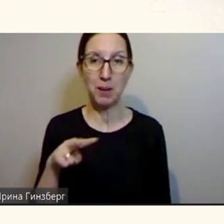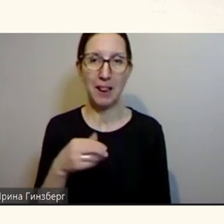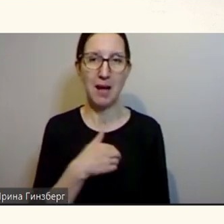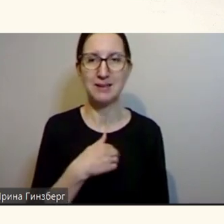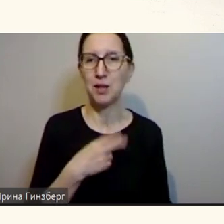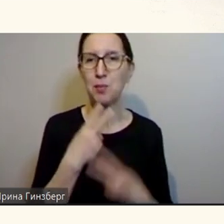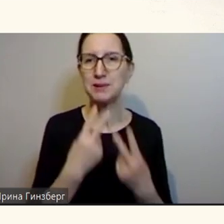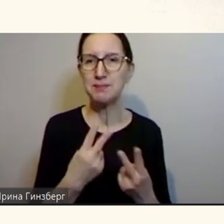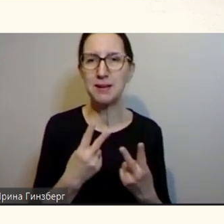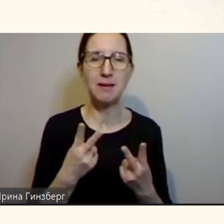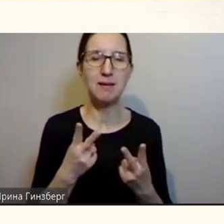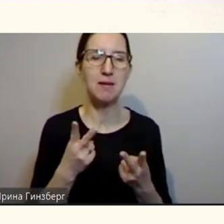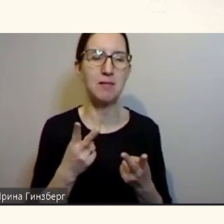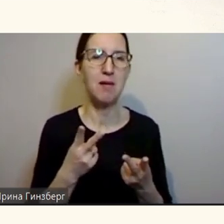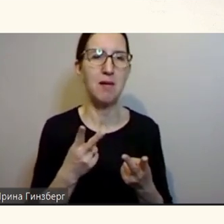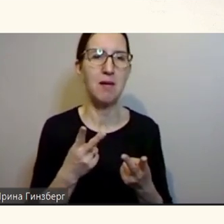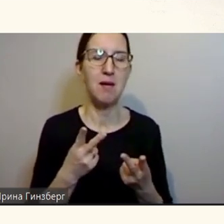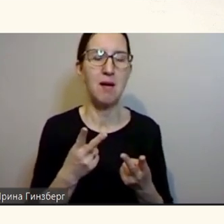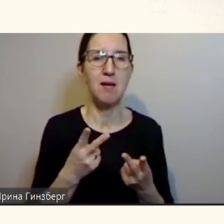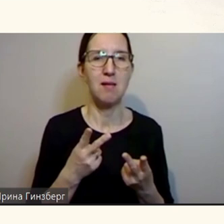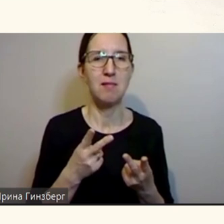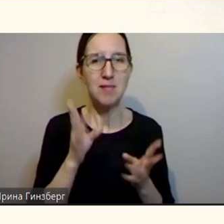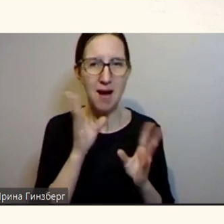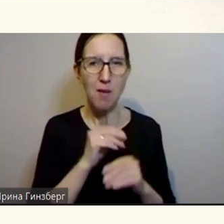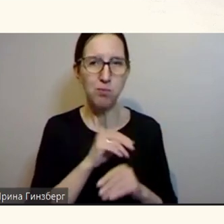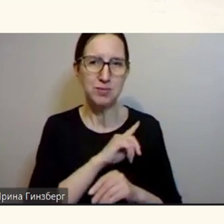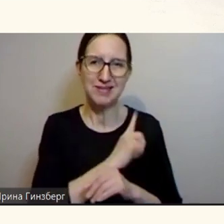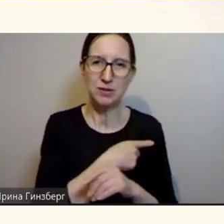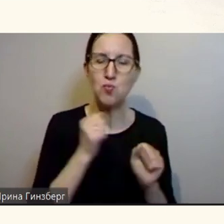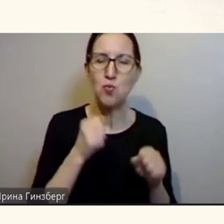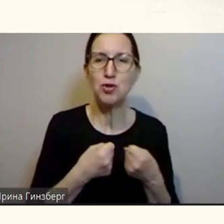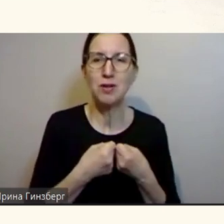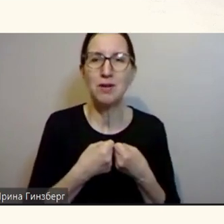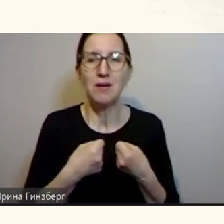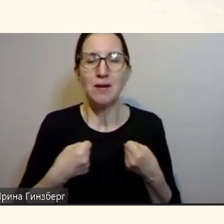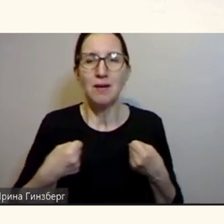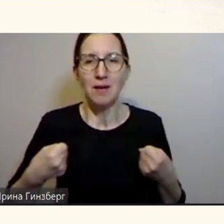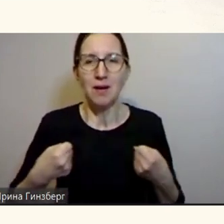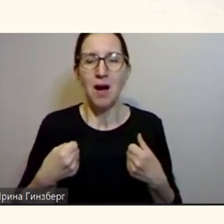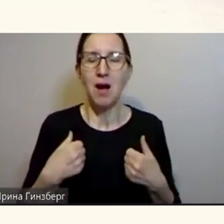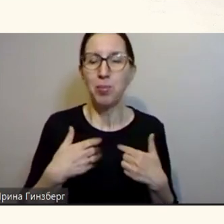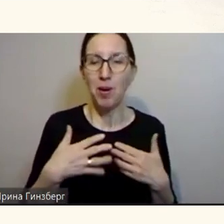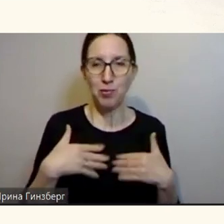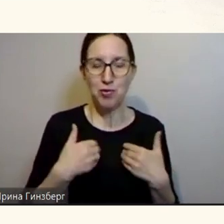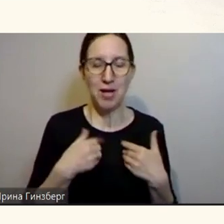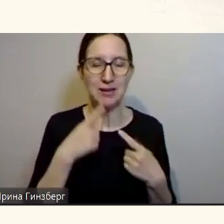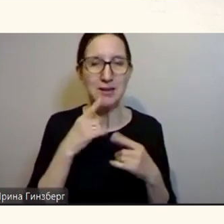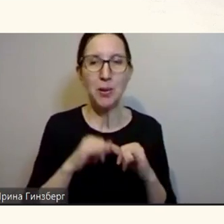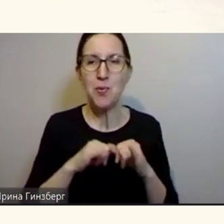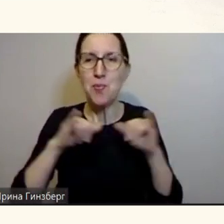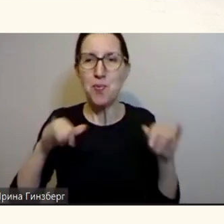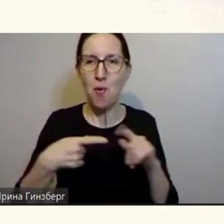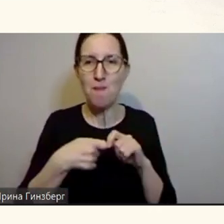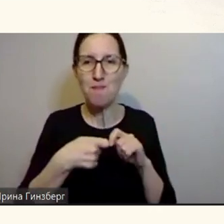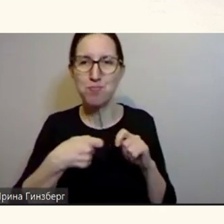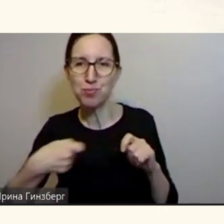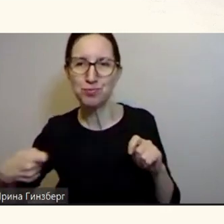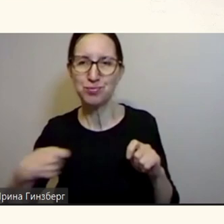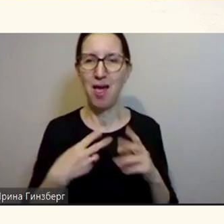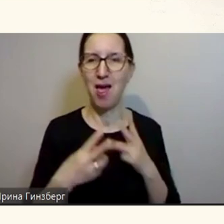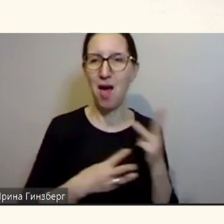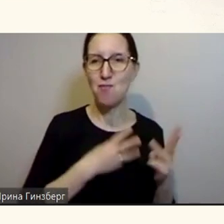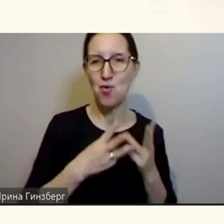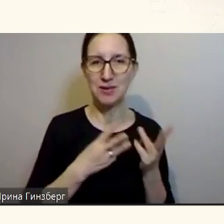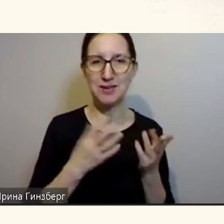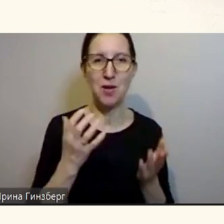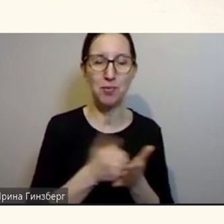the emotions. And you can, in emotions, as you can see, you know, they can be still, but even in every single frame, you could still see